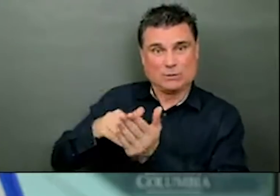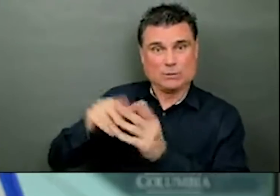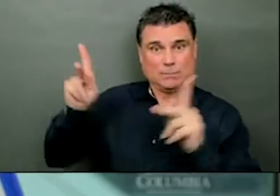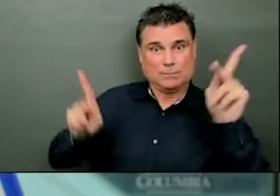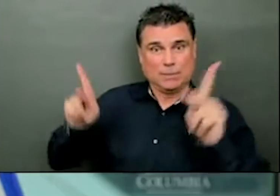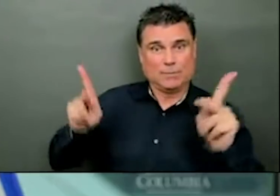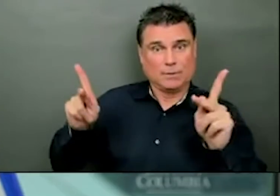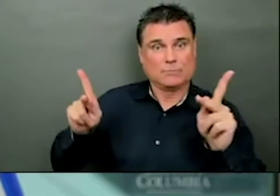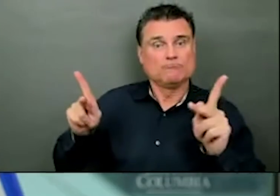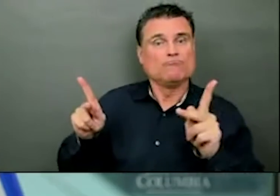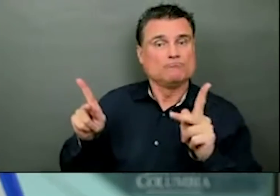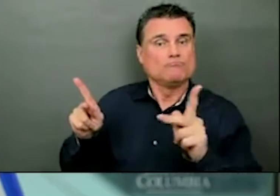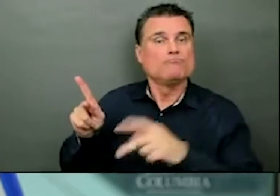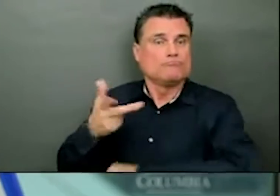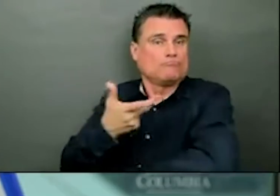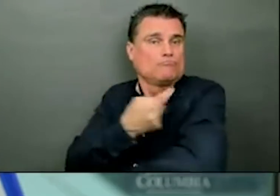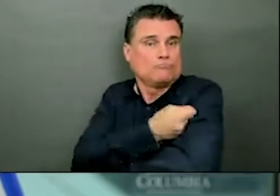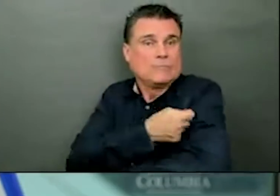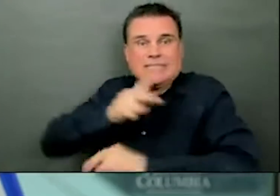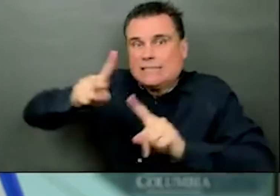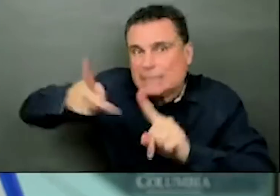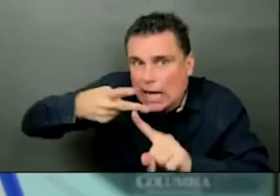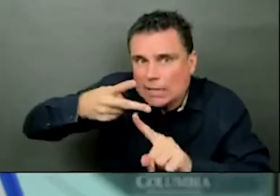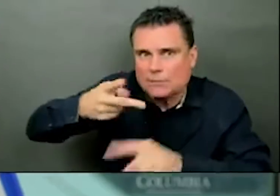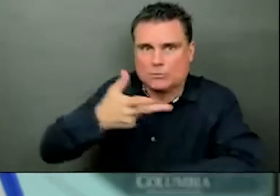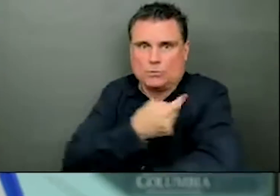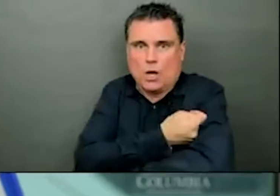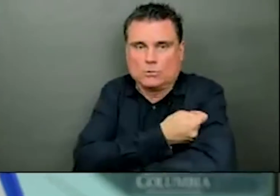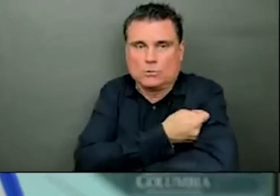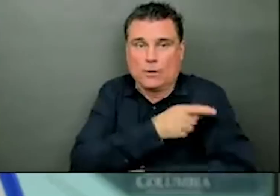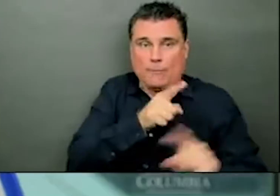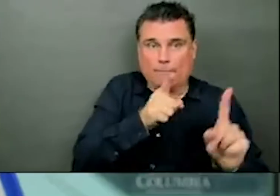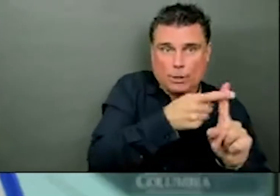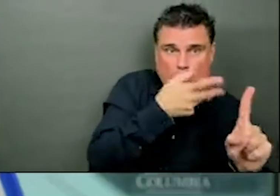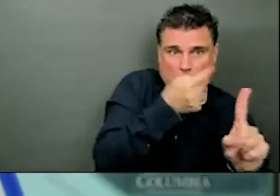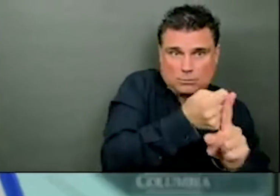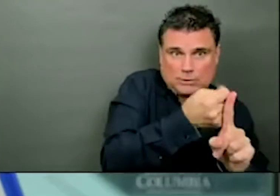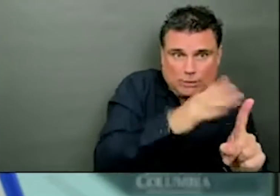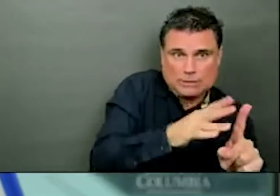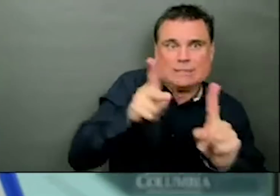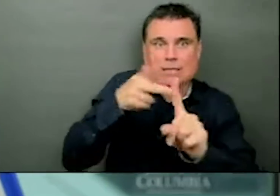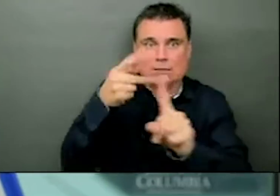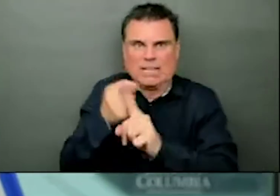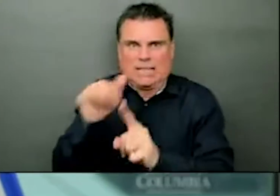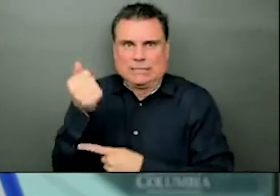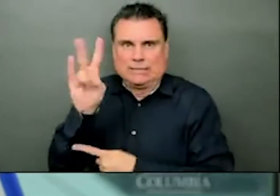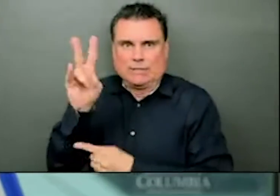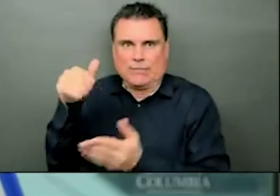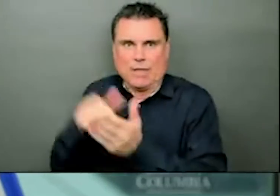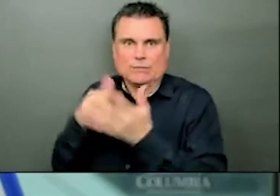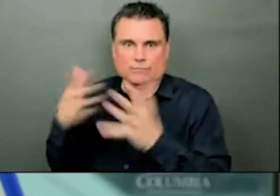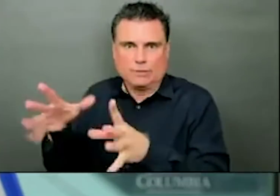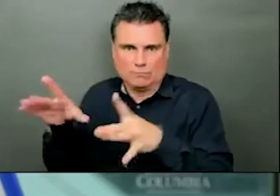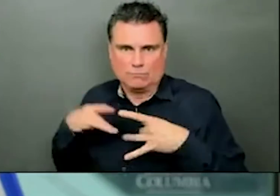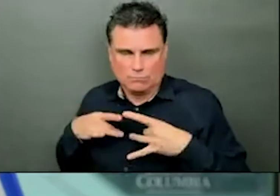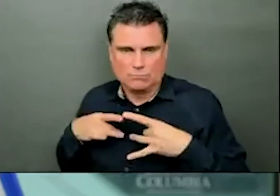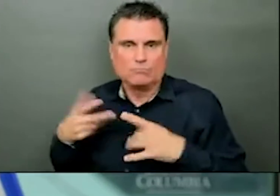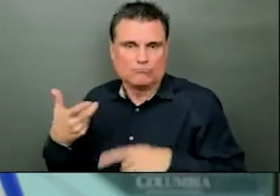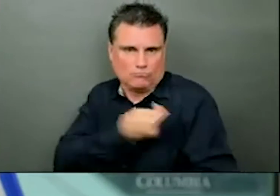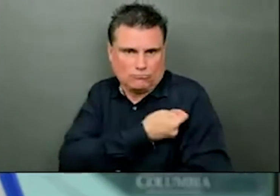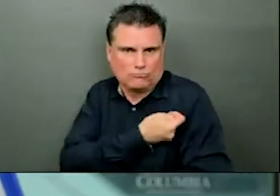As Dr. Henry noted, that we are expecting over the last 3 weeks, we've received about 21,000 doses